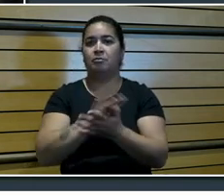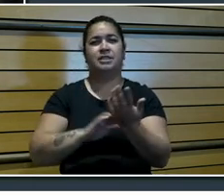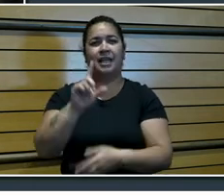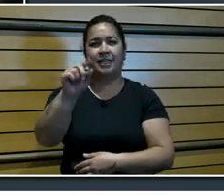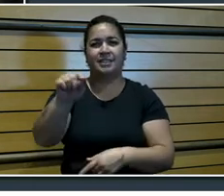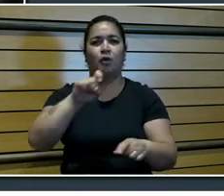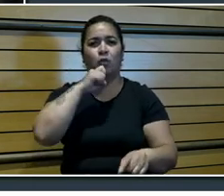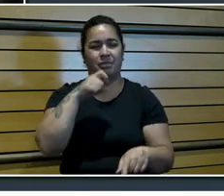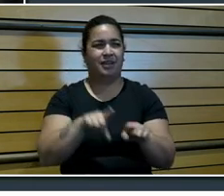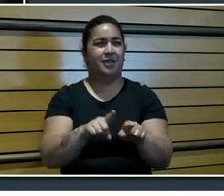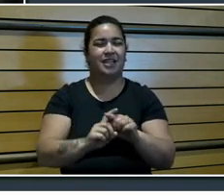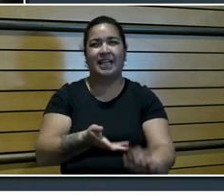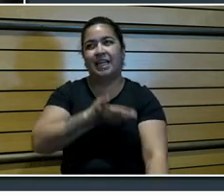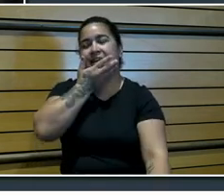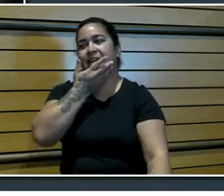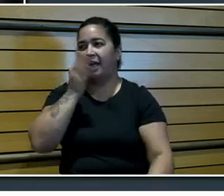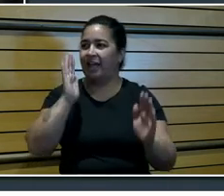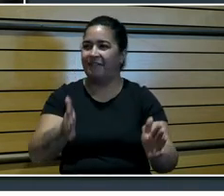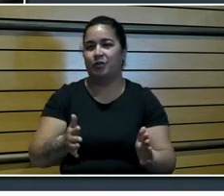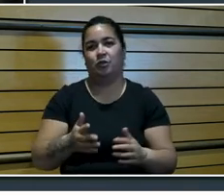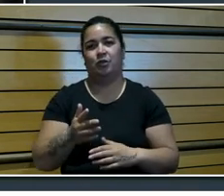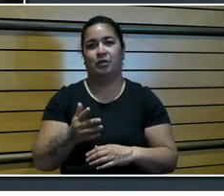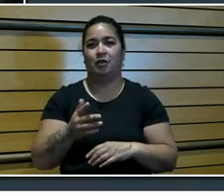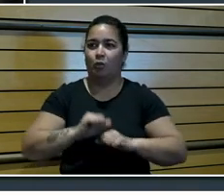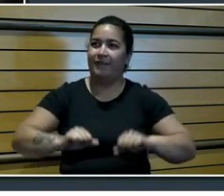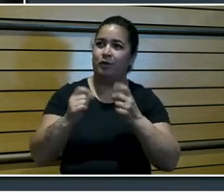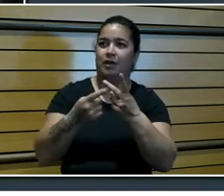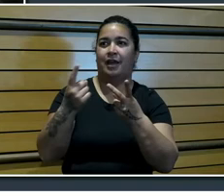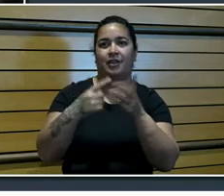for future generations to implement.